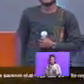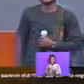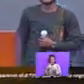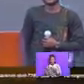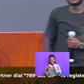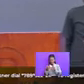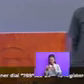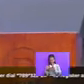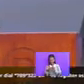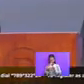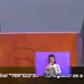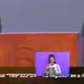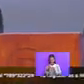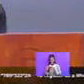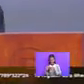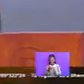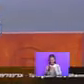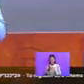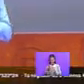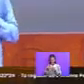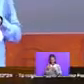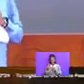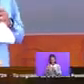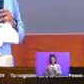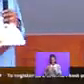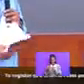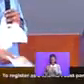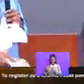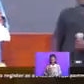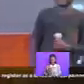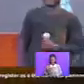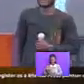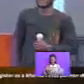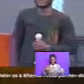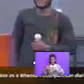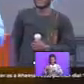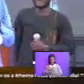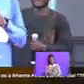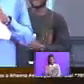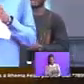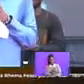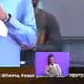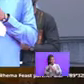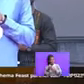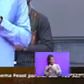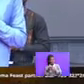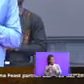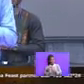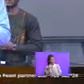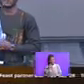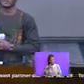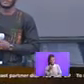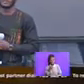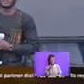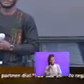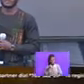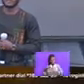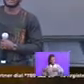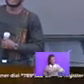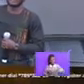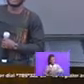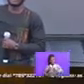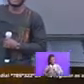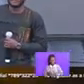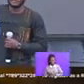listen last month I was in a place in Nigeria called OG River OG